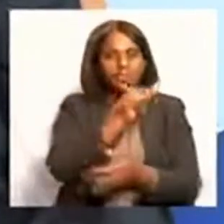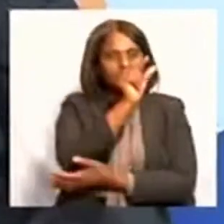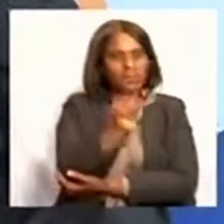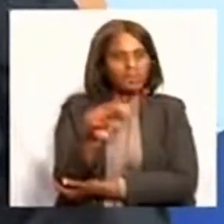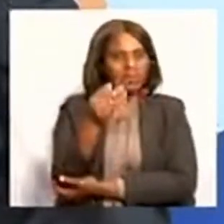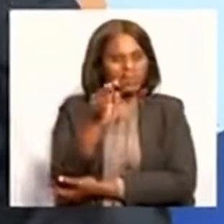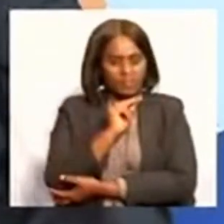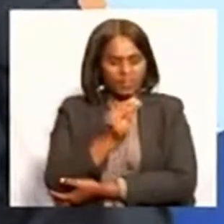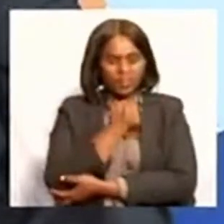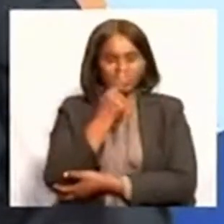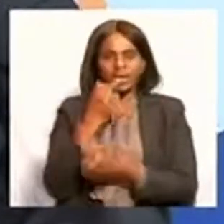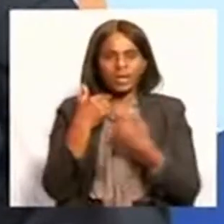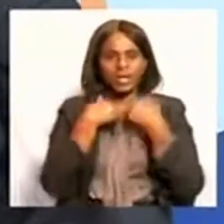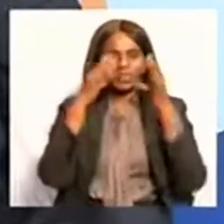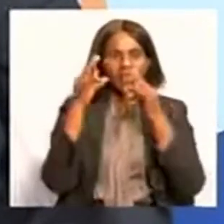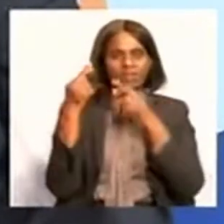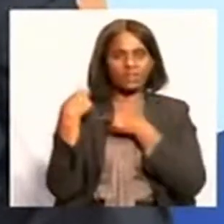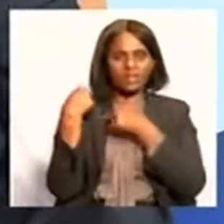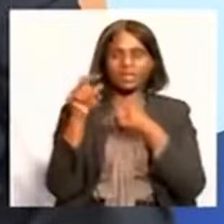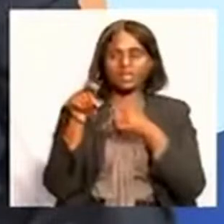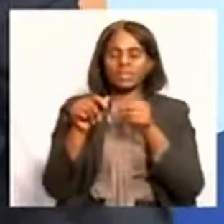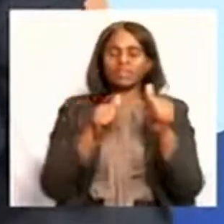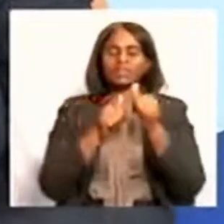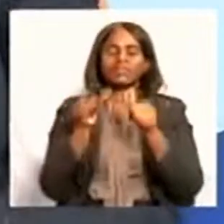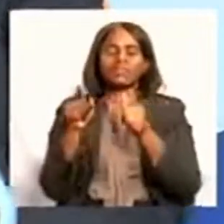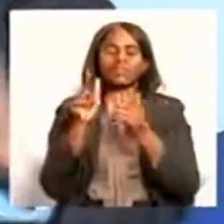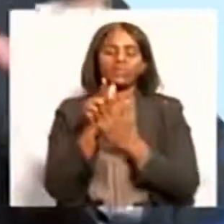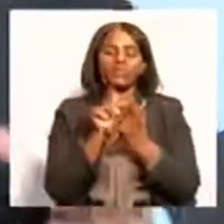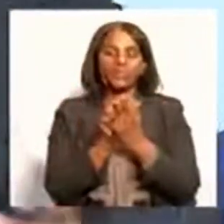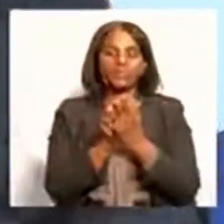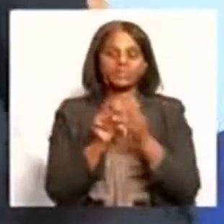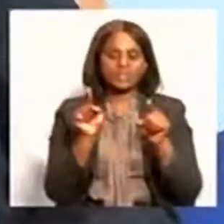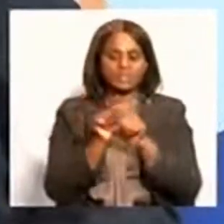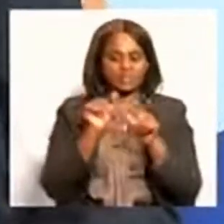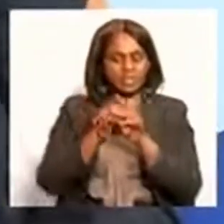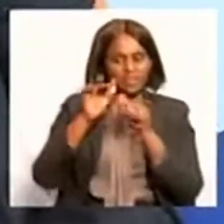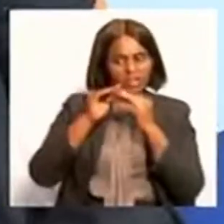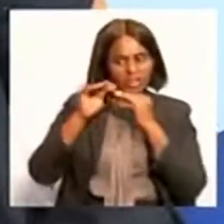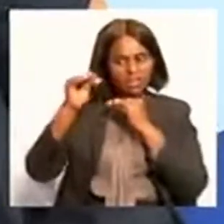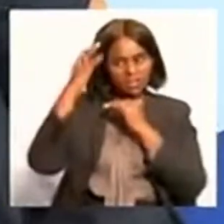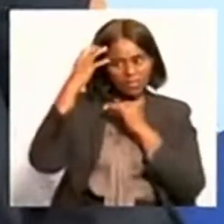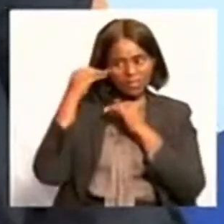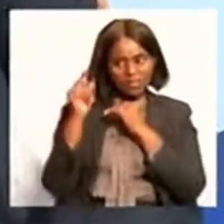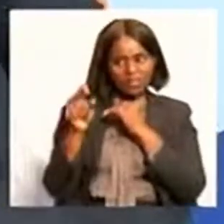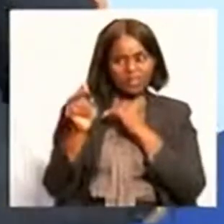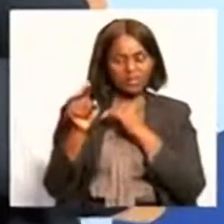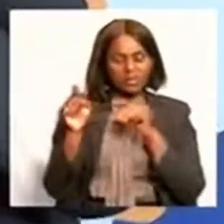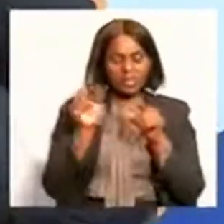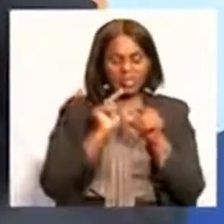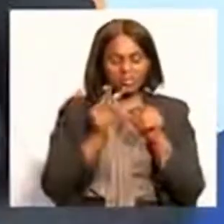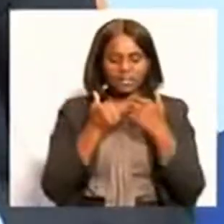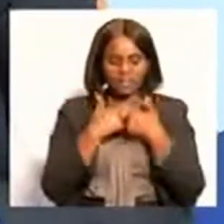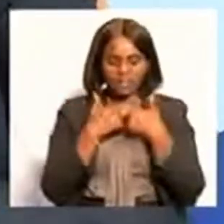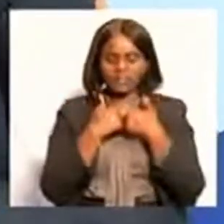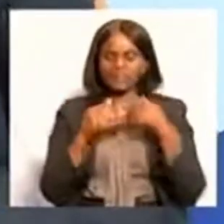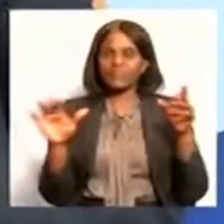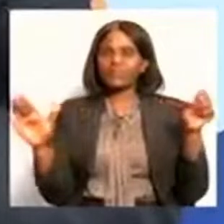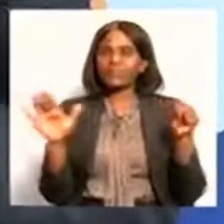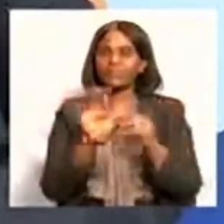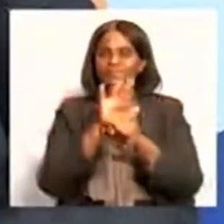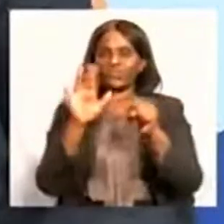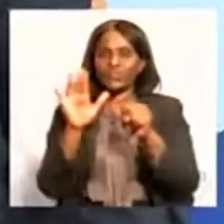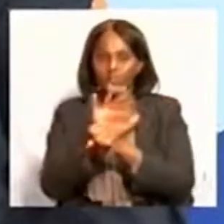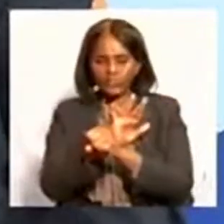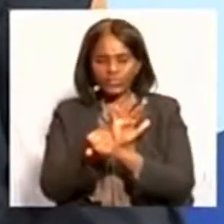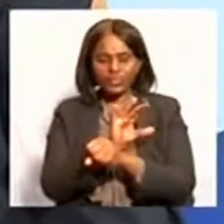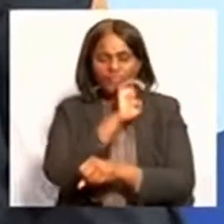us who practice accounting is supposed to abide. At an office level, we also have a very robust